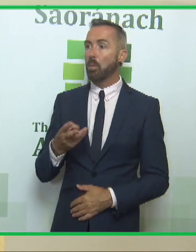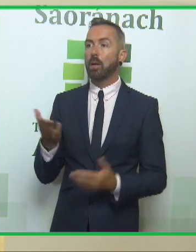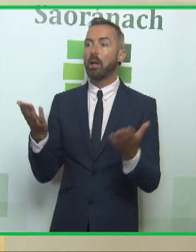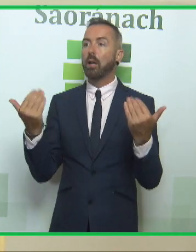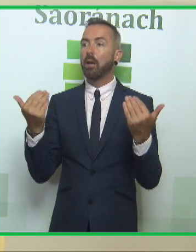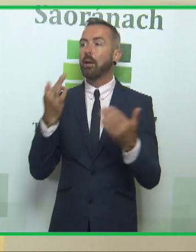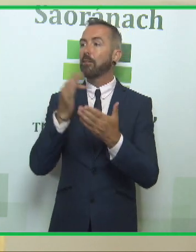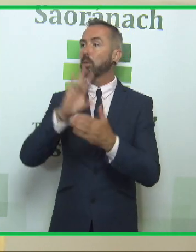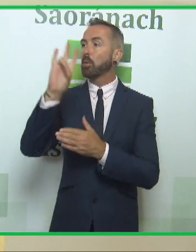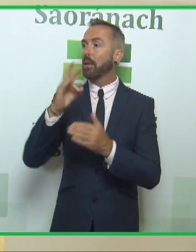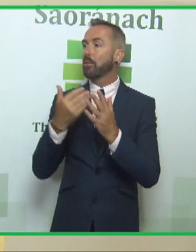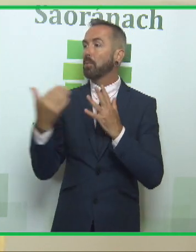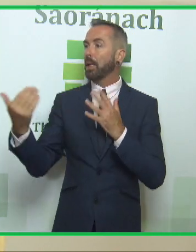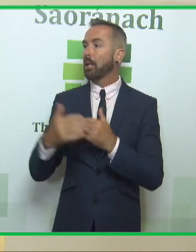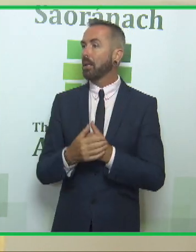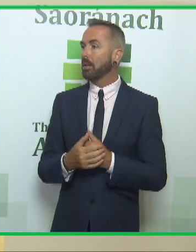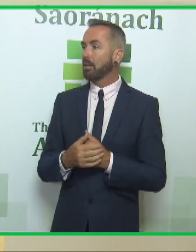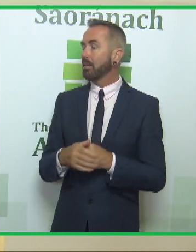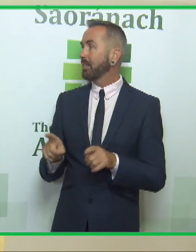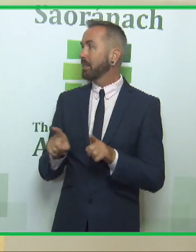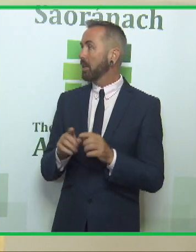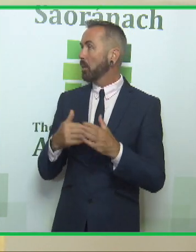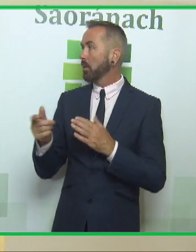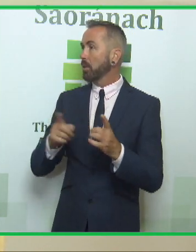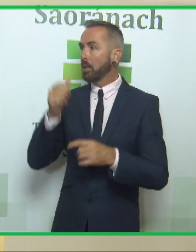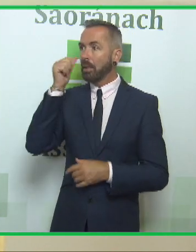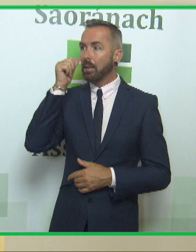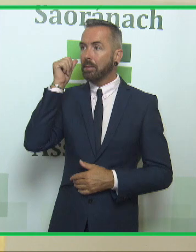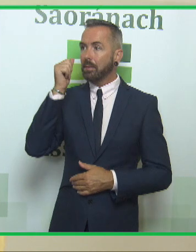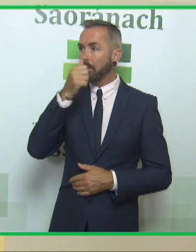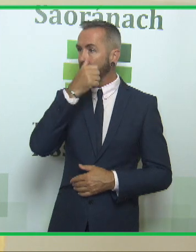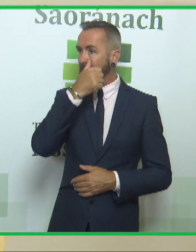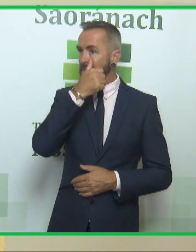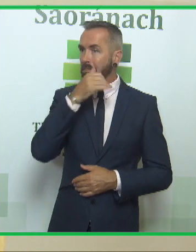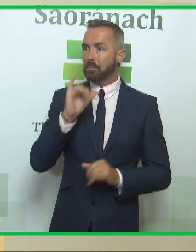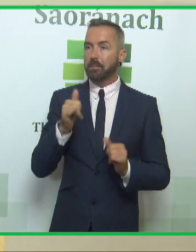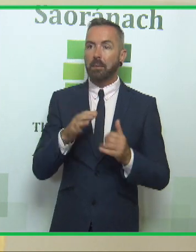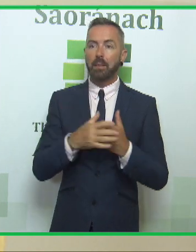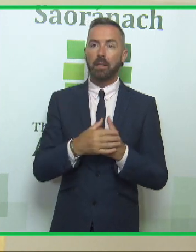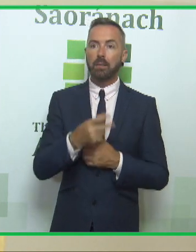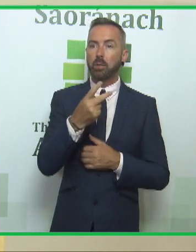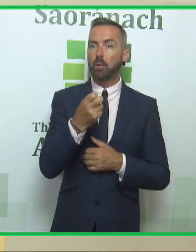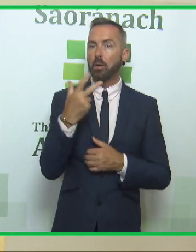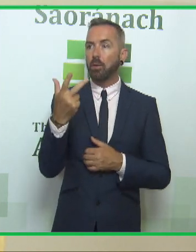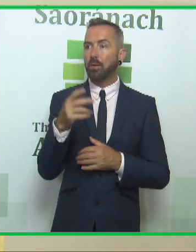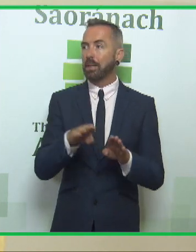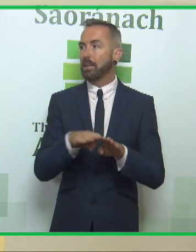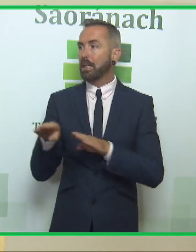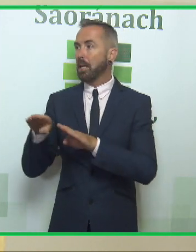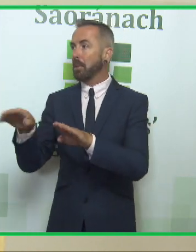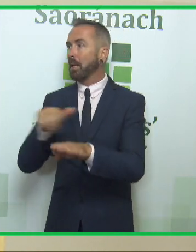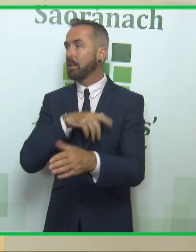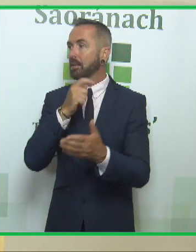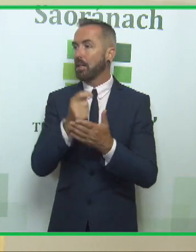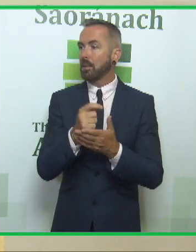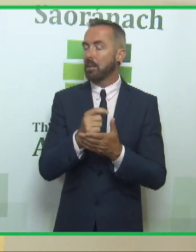the panel. So we might just do the same as we did yesterday, just in terms of maybe taking it in groups of 2 or 3, but